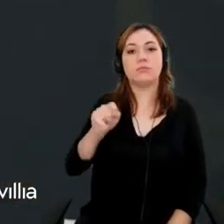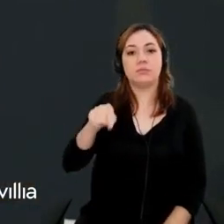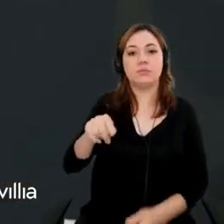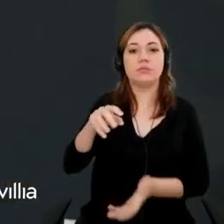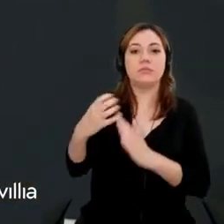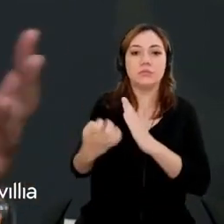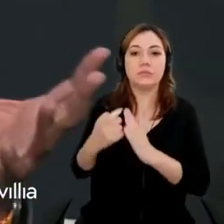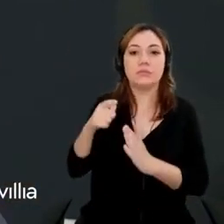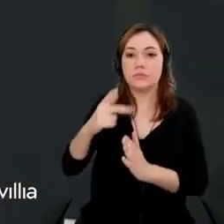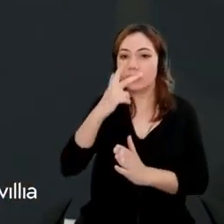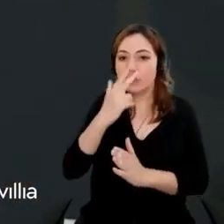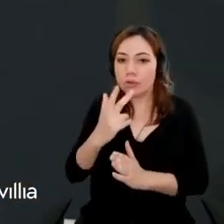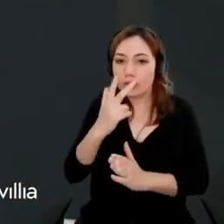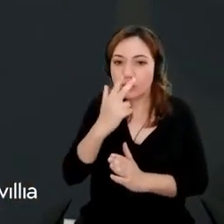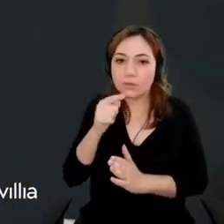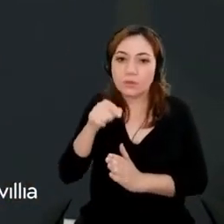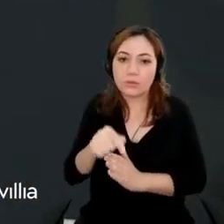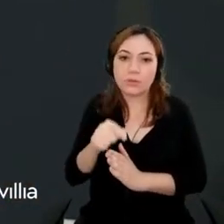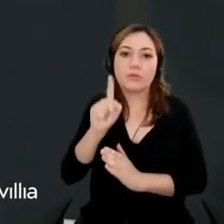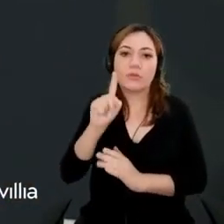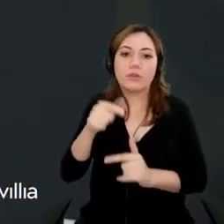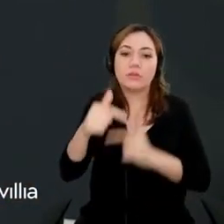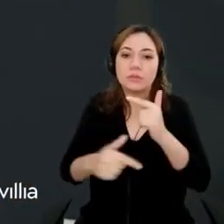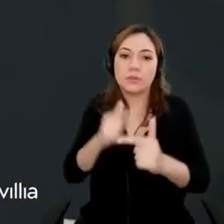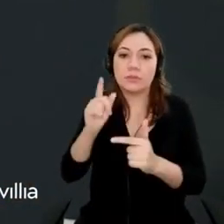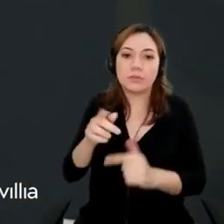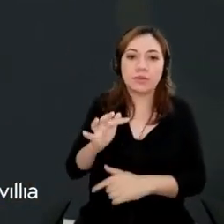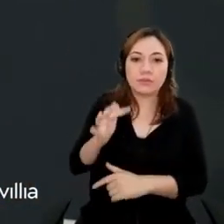for Hollywood feature films and